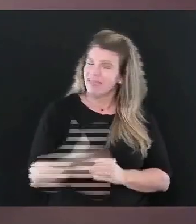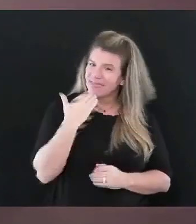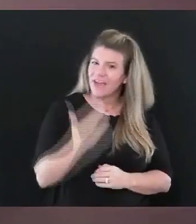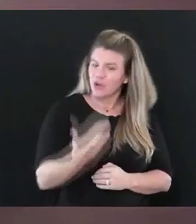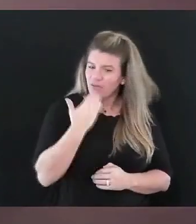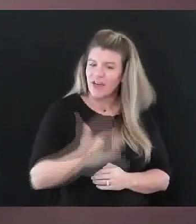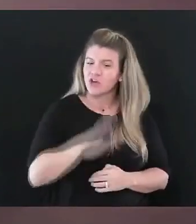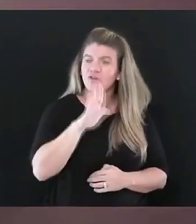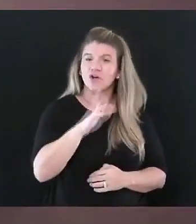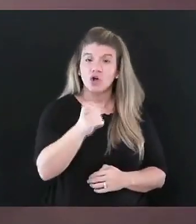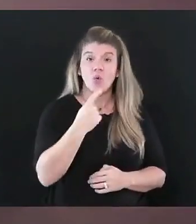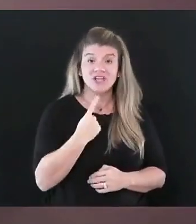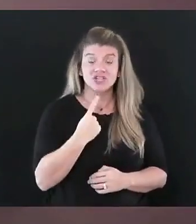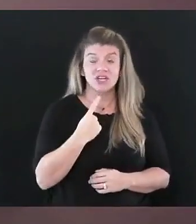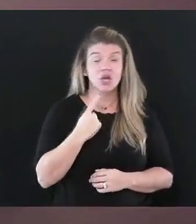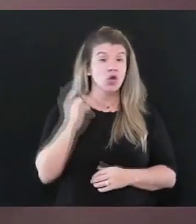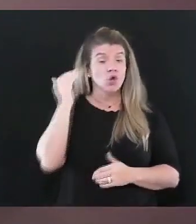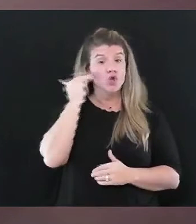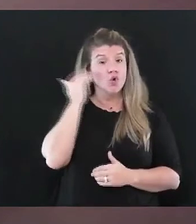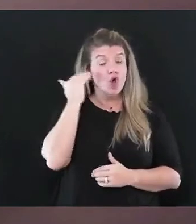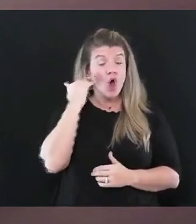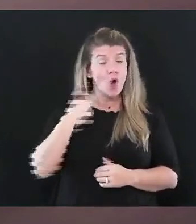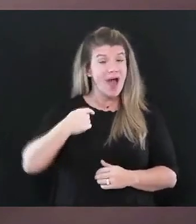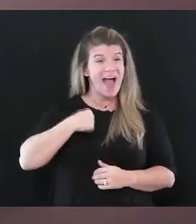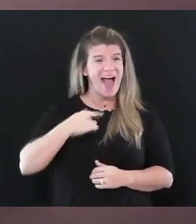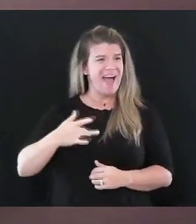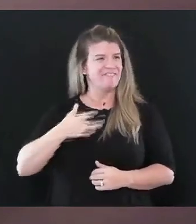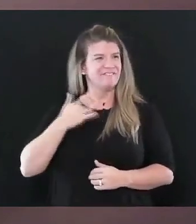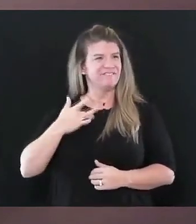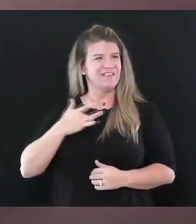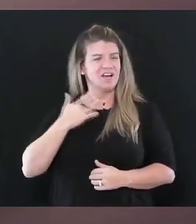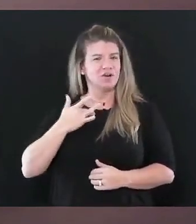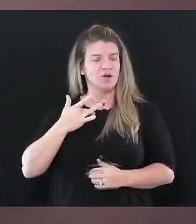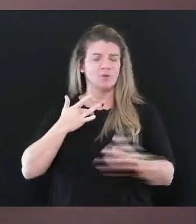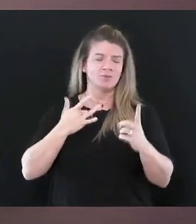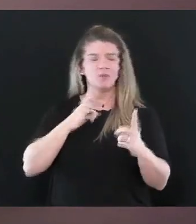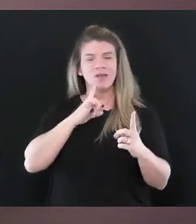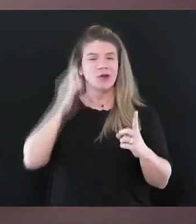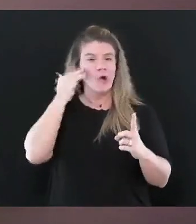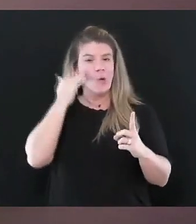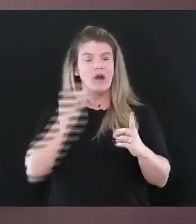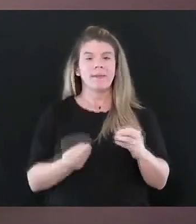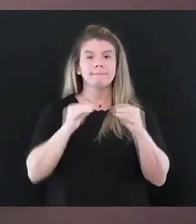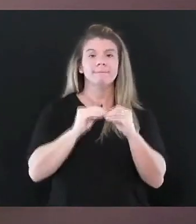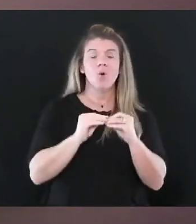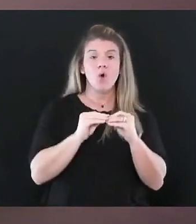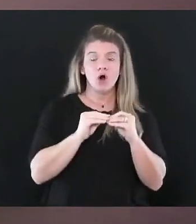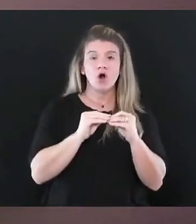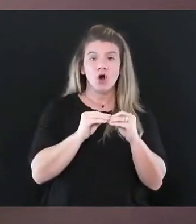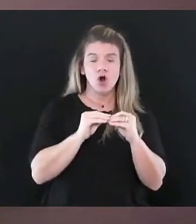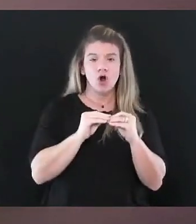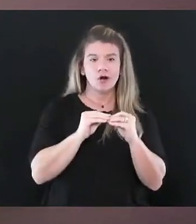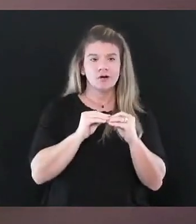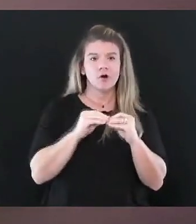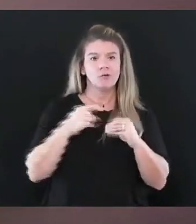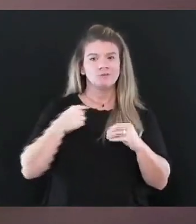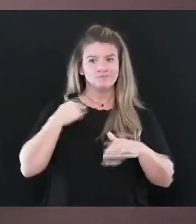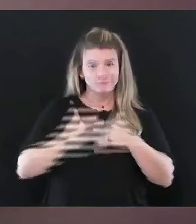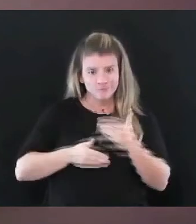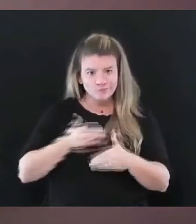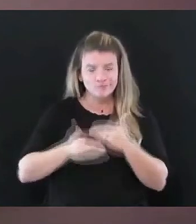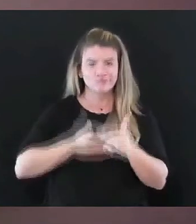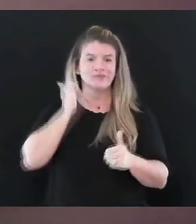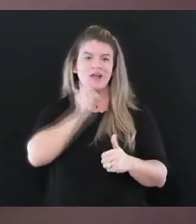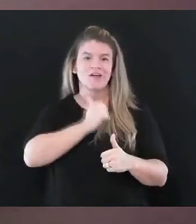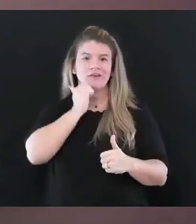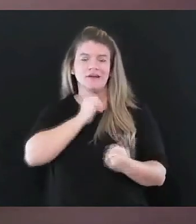the question. I think that the more we are going in this pandemic, the